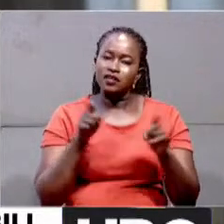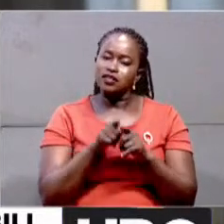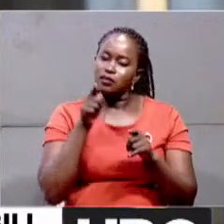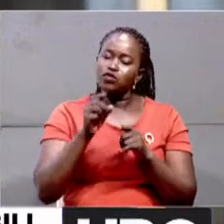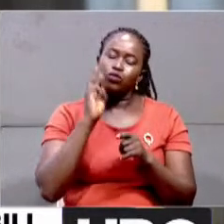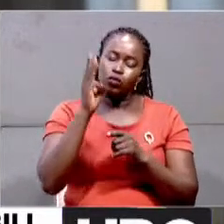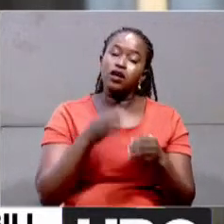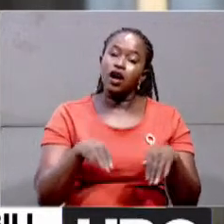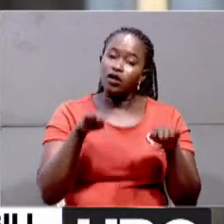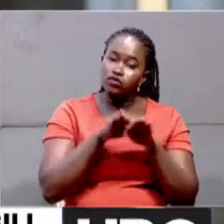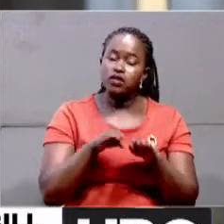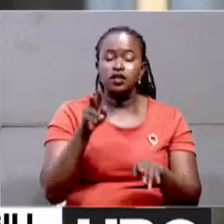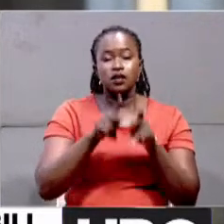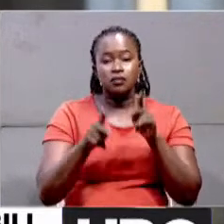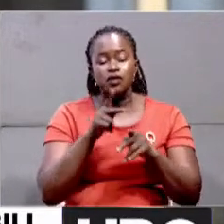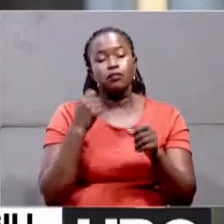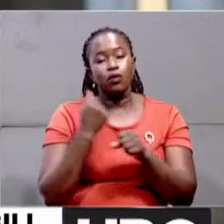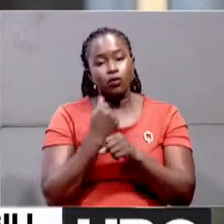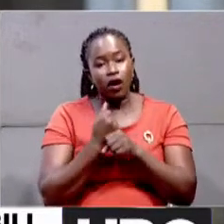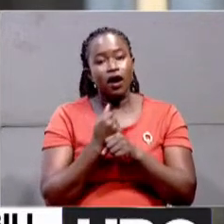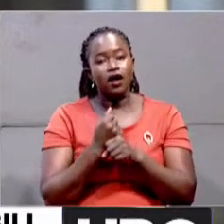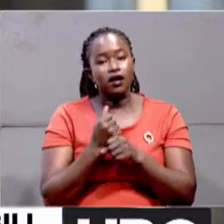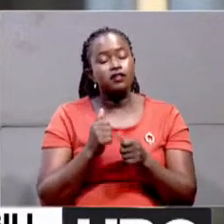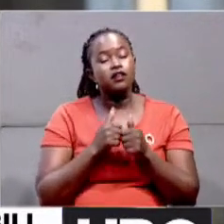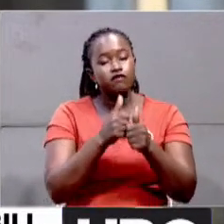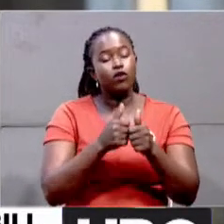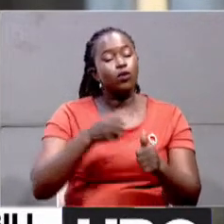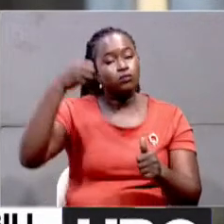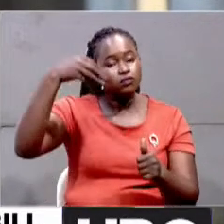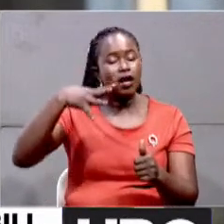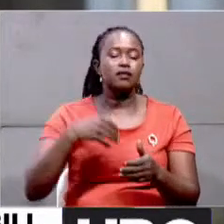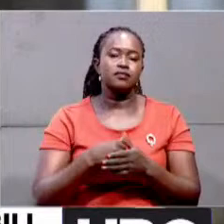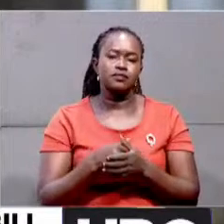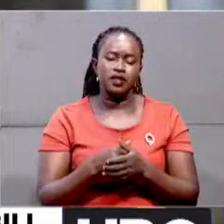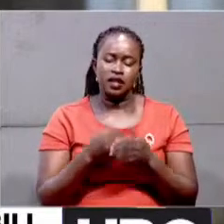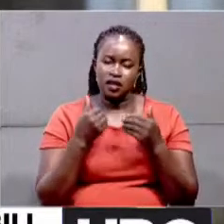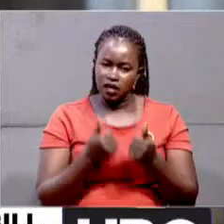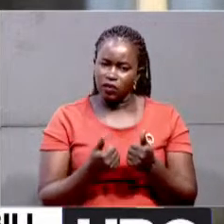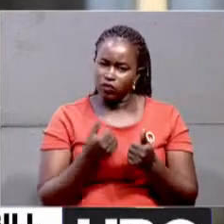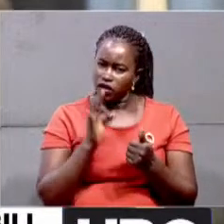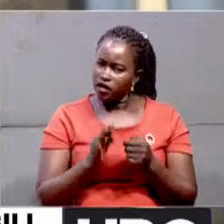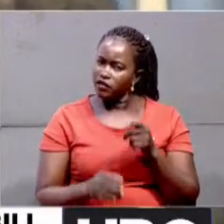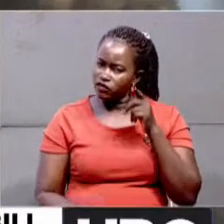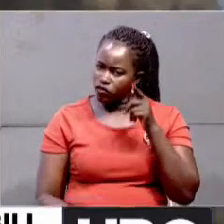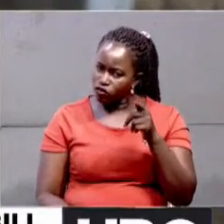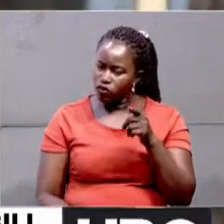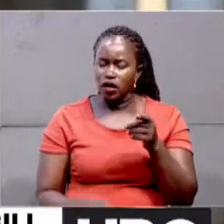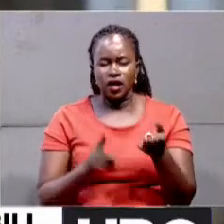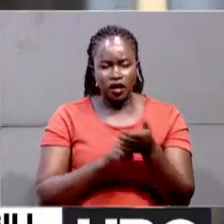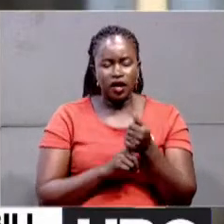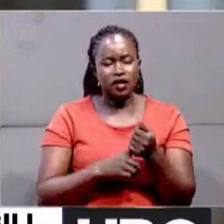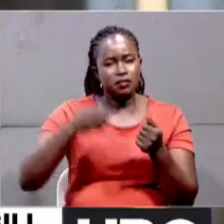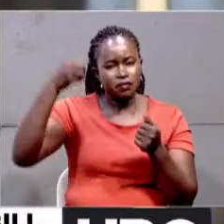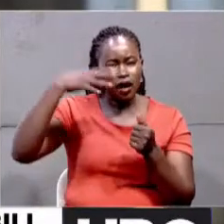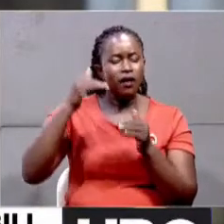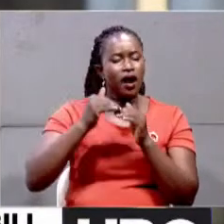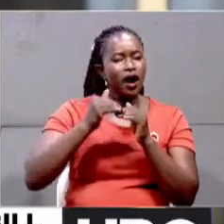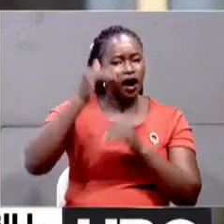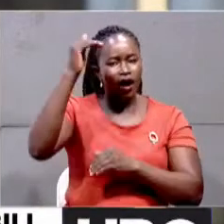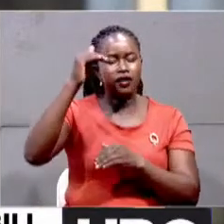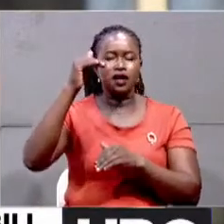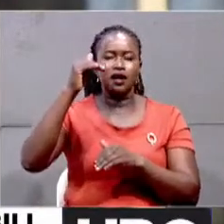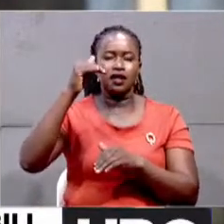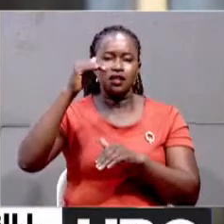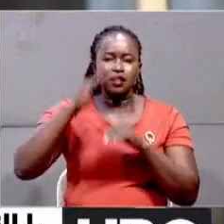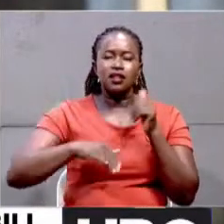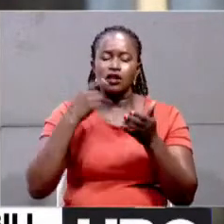that human beings operate on electrical current. Now, should you gain electrical current higher than